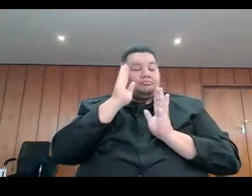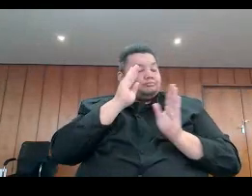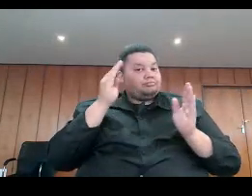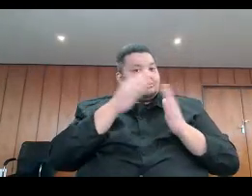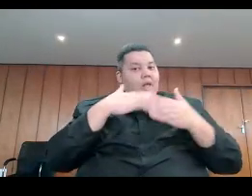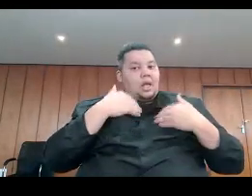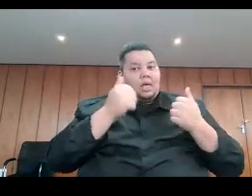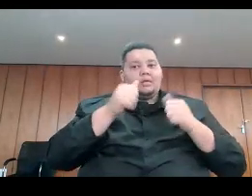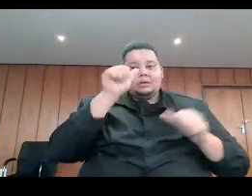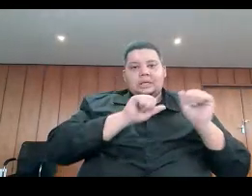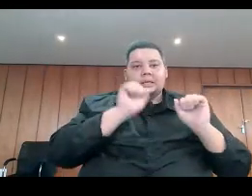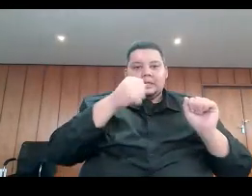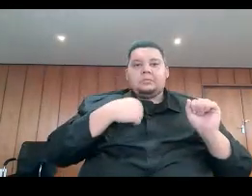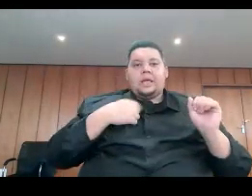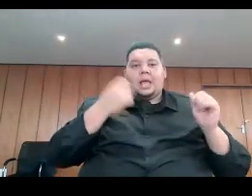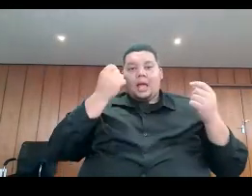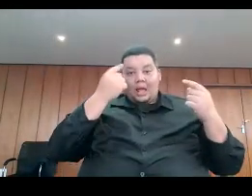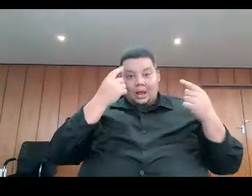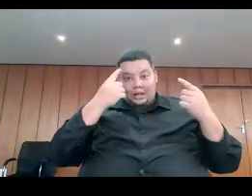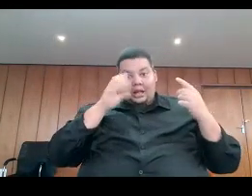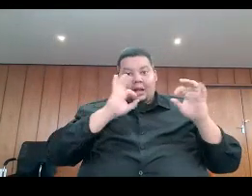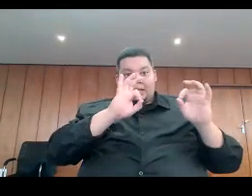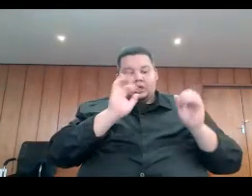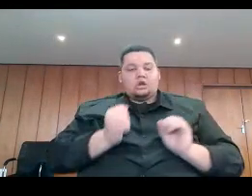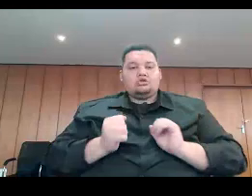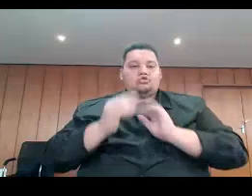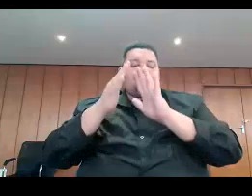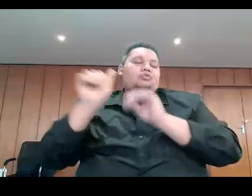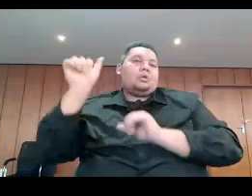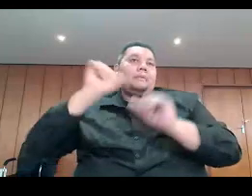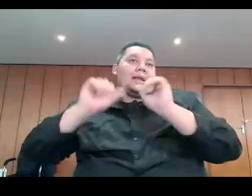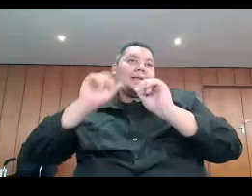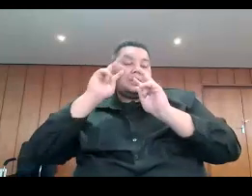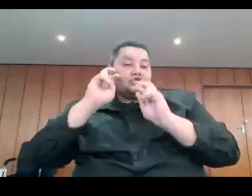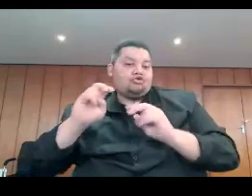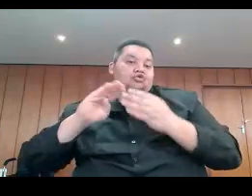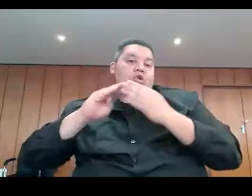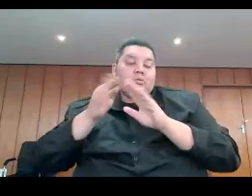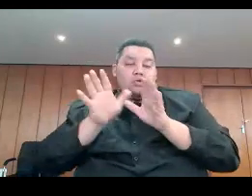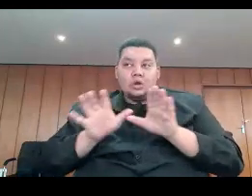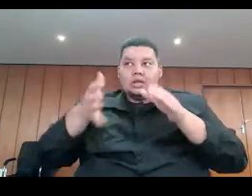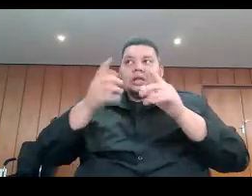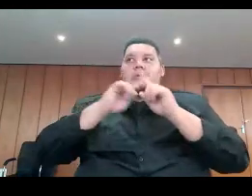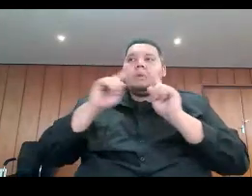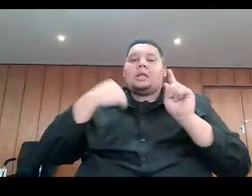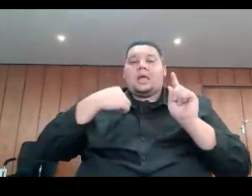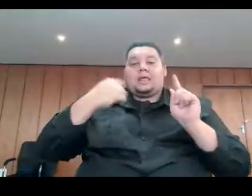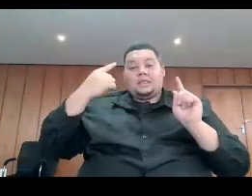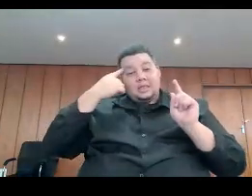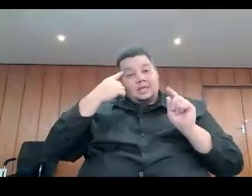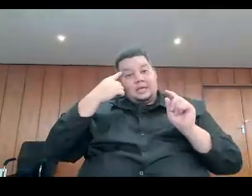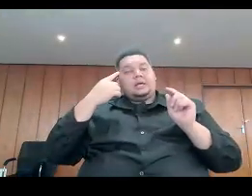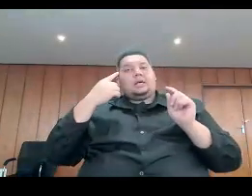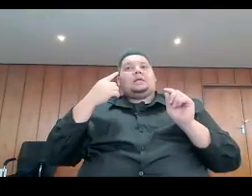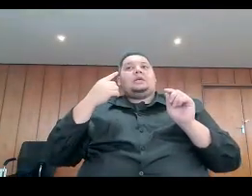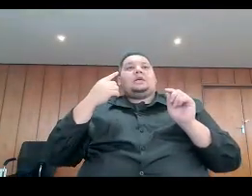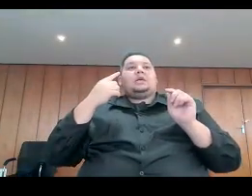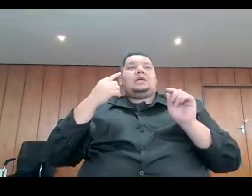sciences. I understand this is addressed to the medical research community, but I think that